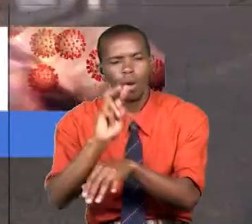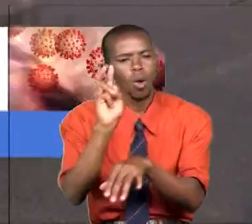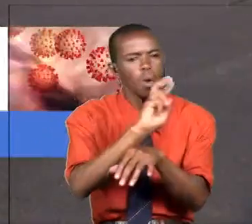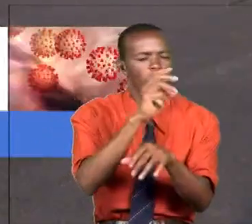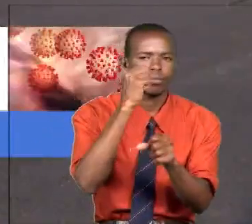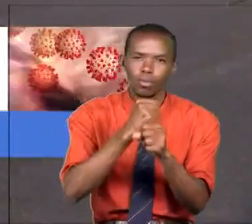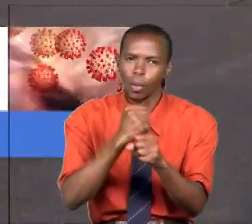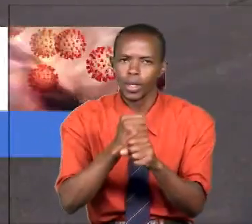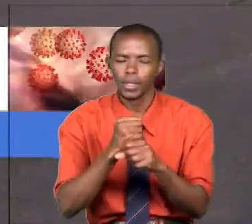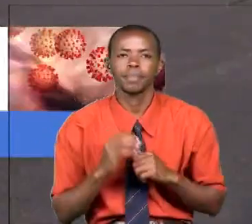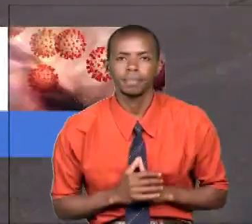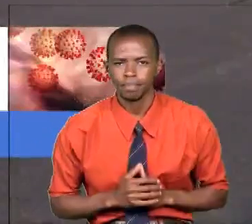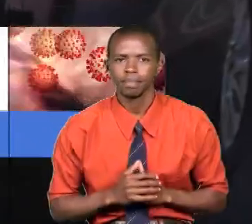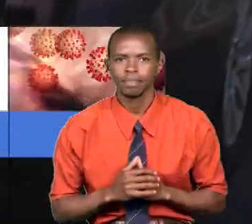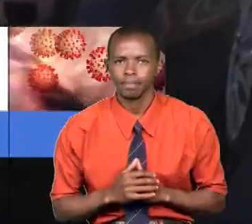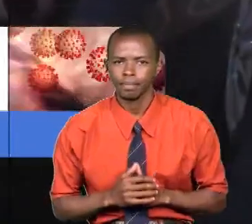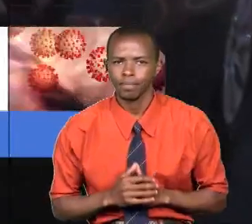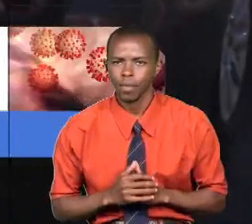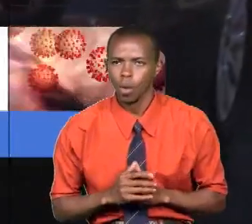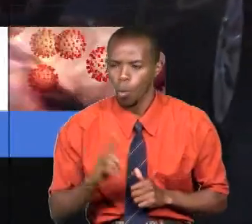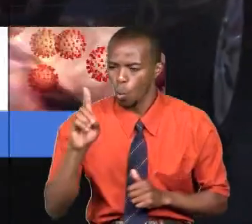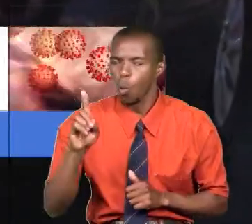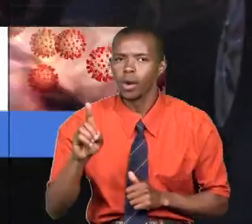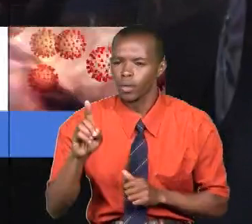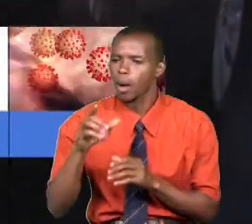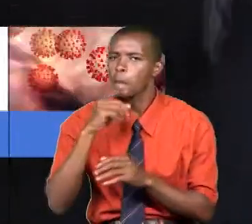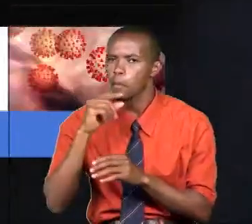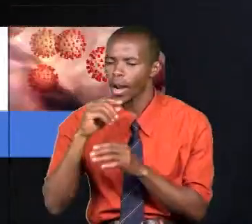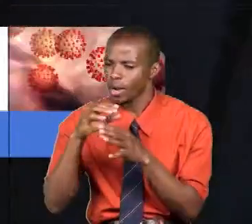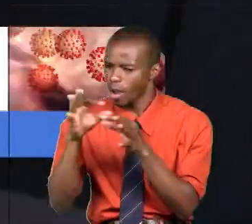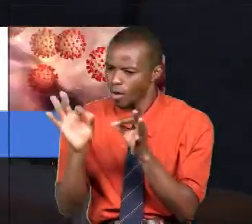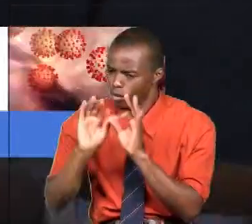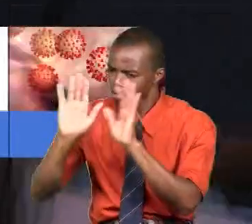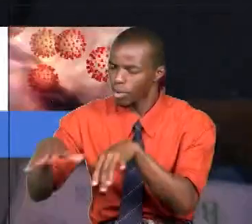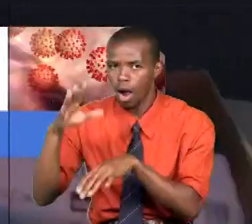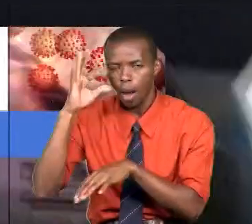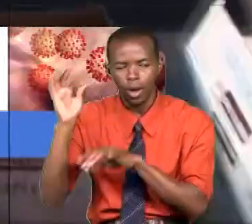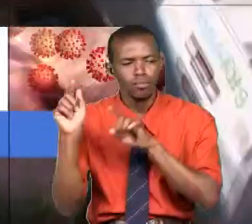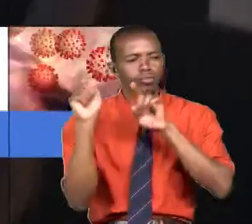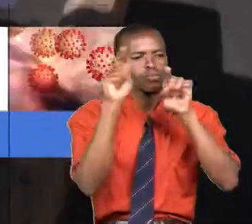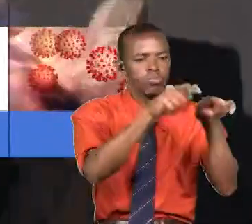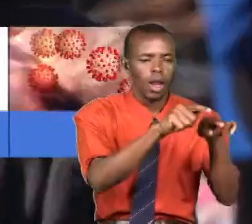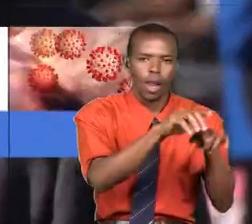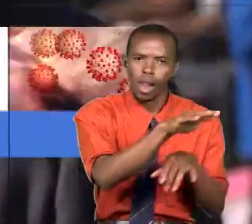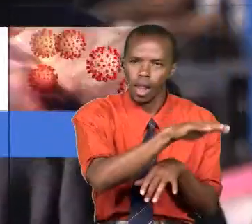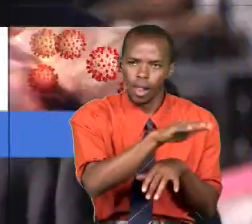employment. Umid Rawan left his entire family in Afghanistan and made it here in recent